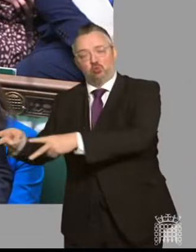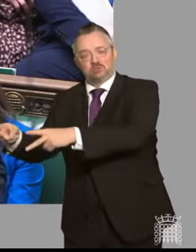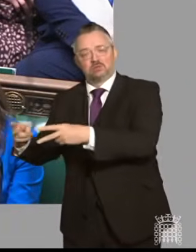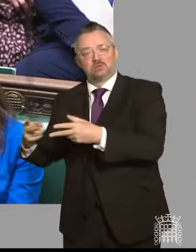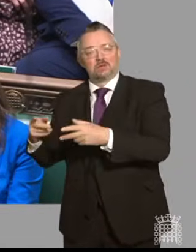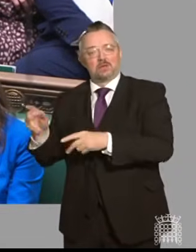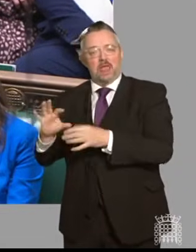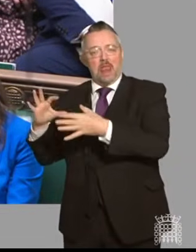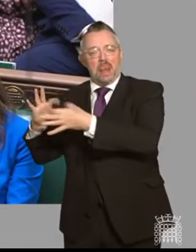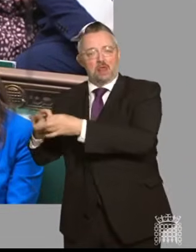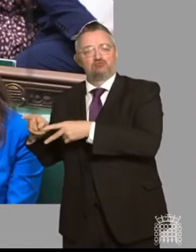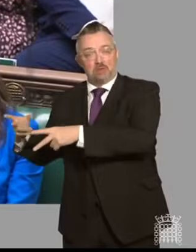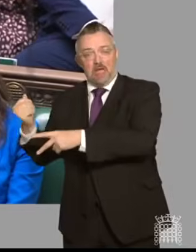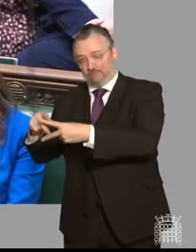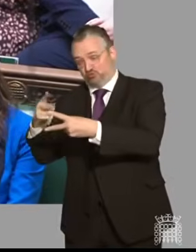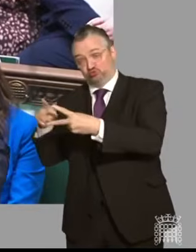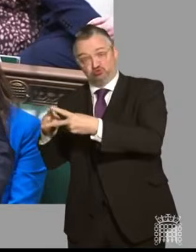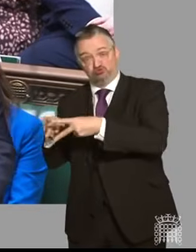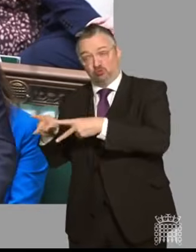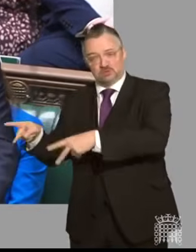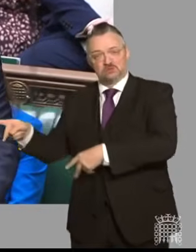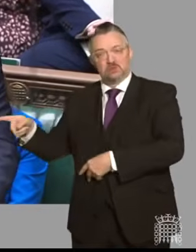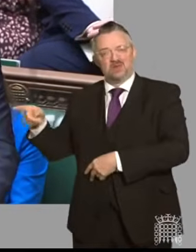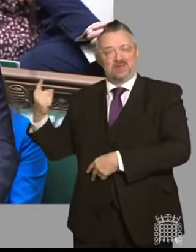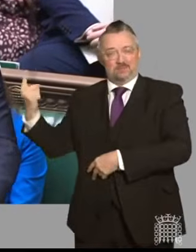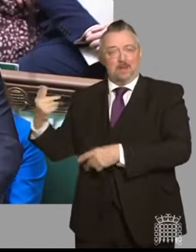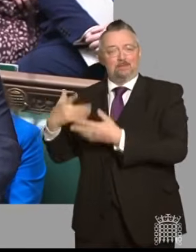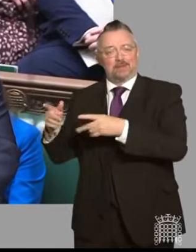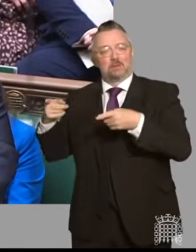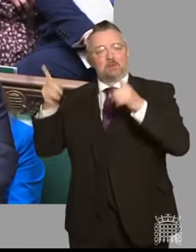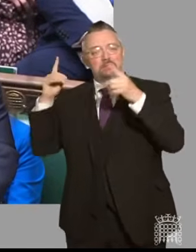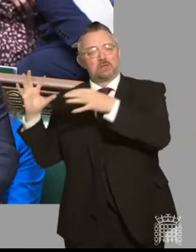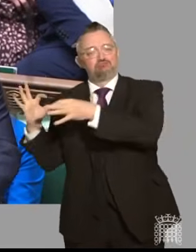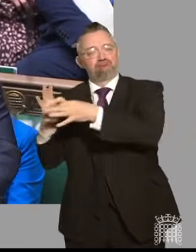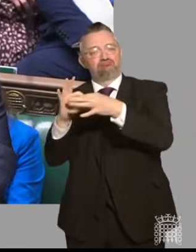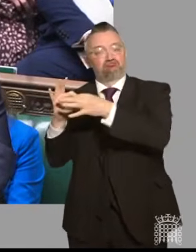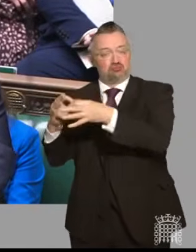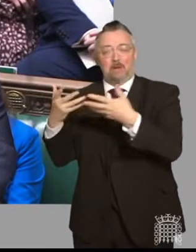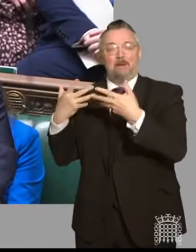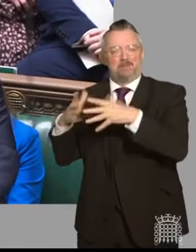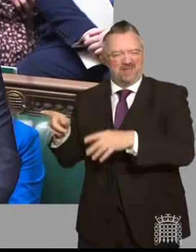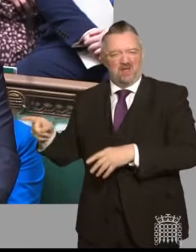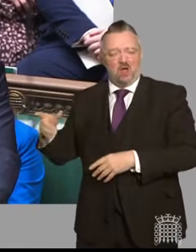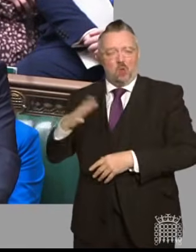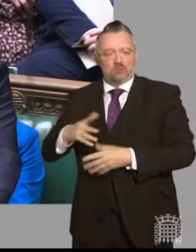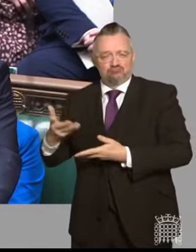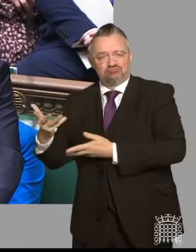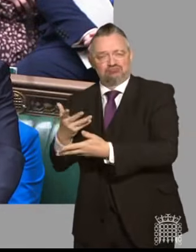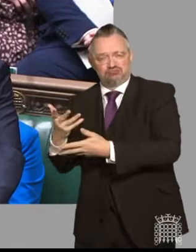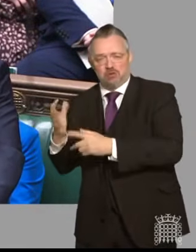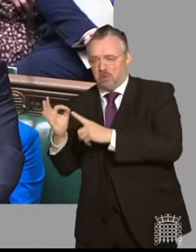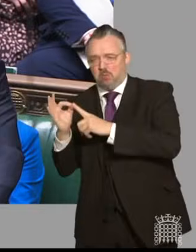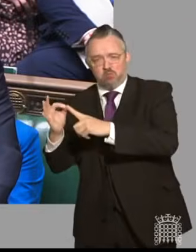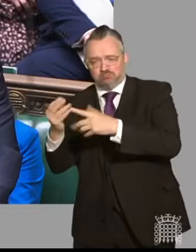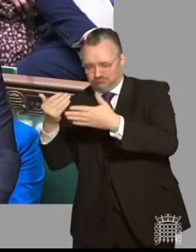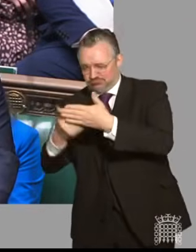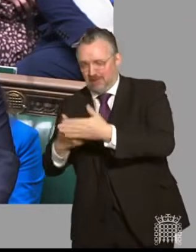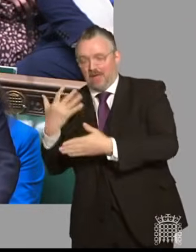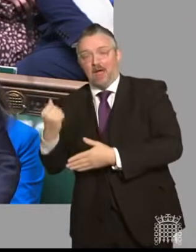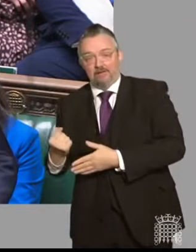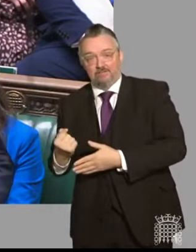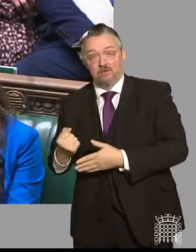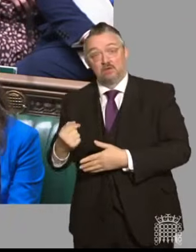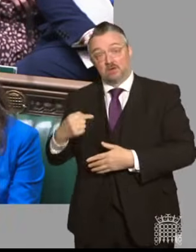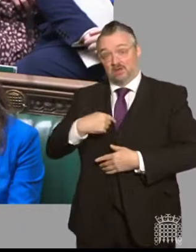relevant minister on a number of occasions to discuss these proposals, and I can tell him that the details of how these funding uplifts will be allocated will